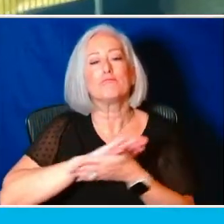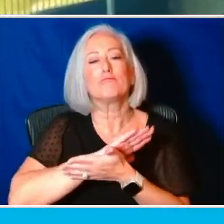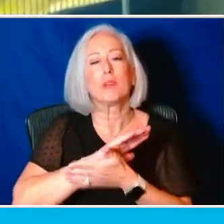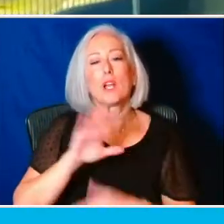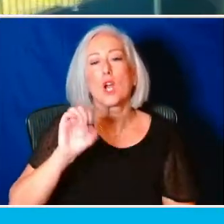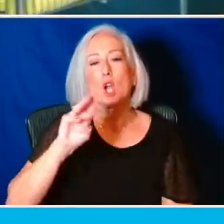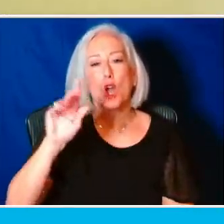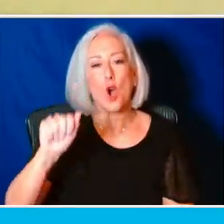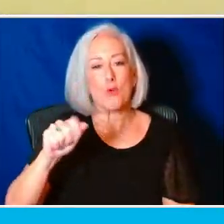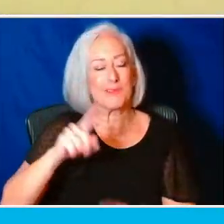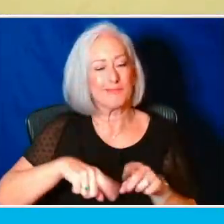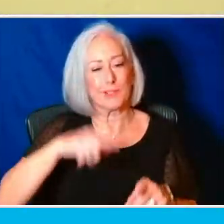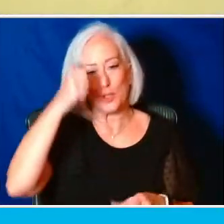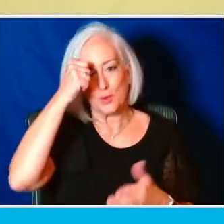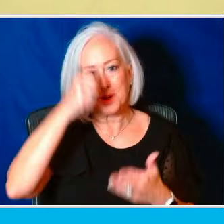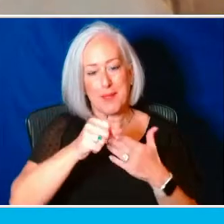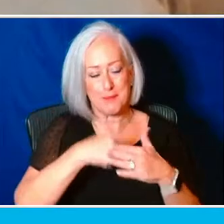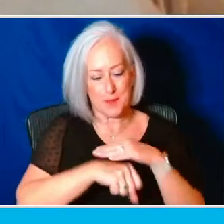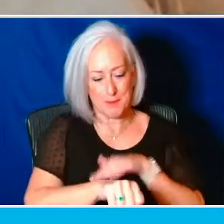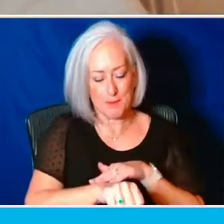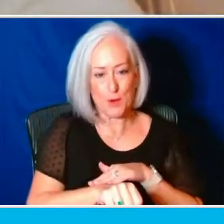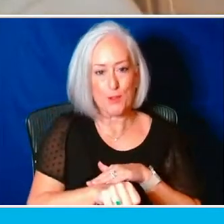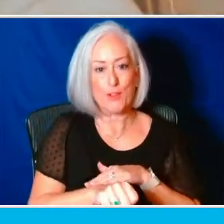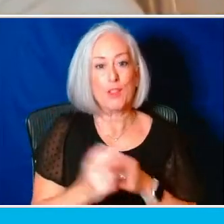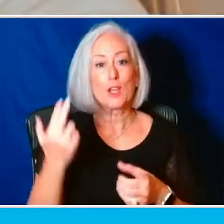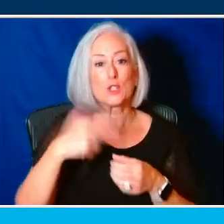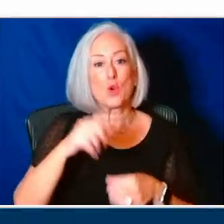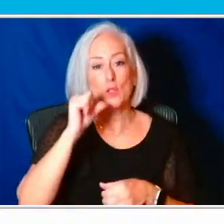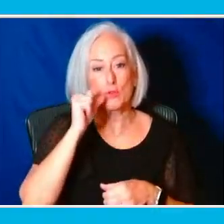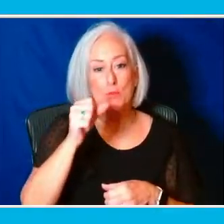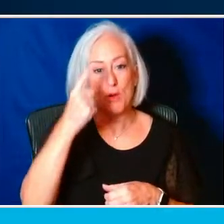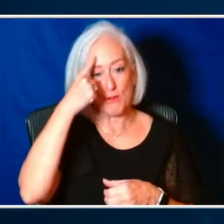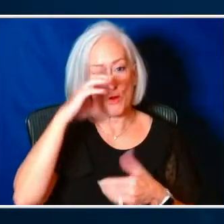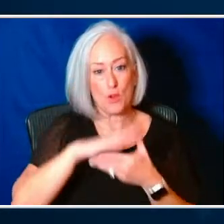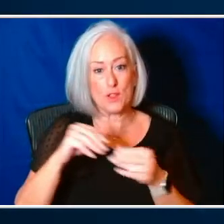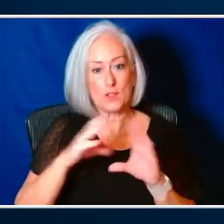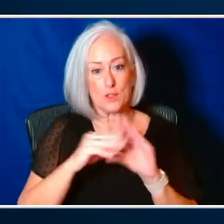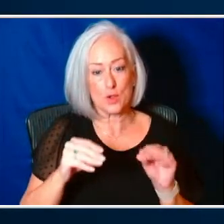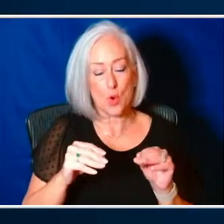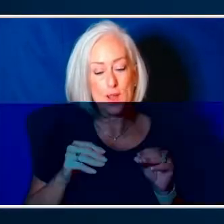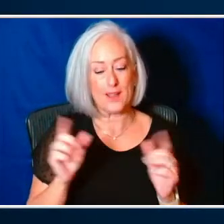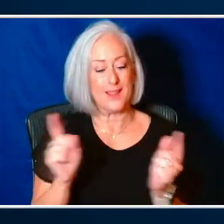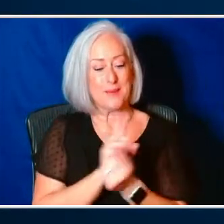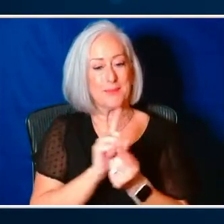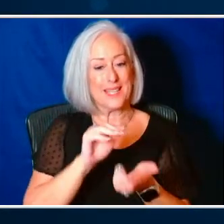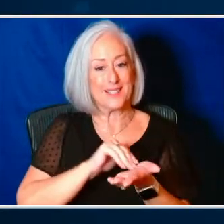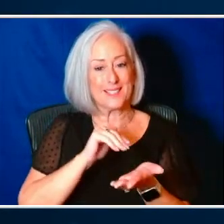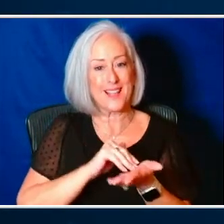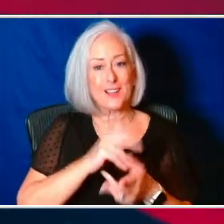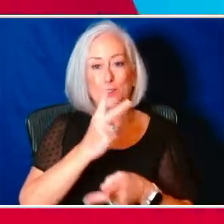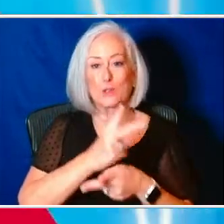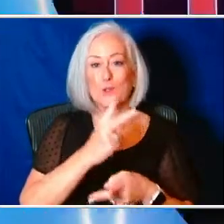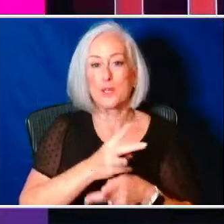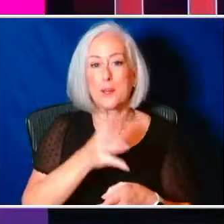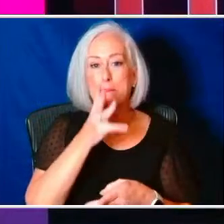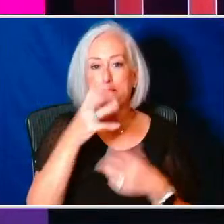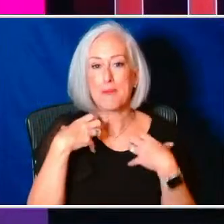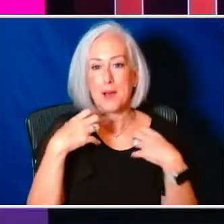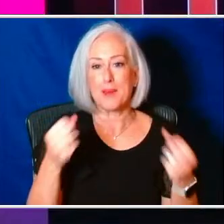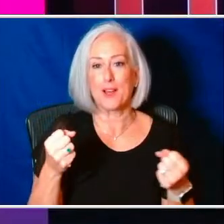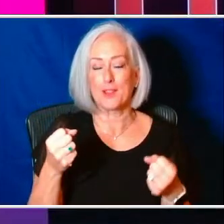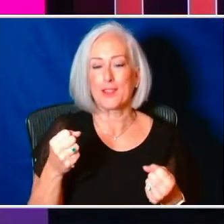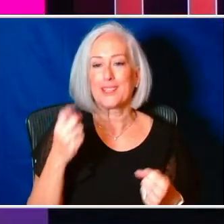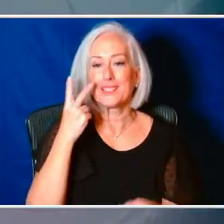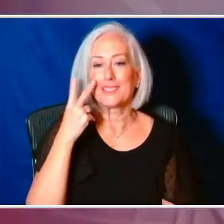Medical Update for this story and meet the doctors keeping mom healthy. See you Thursday at 8. I'm Alexis Del Cid